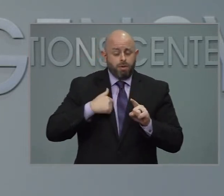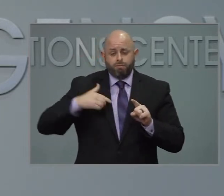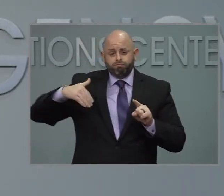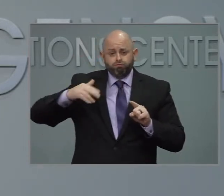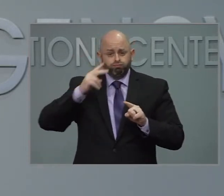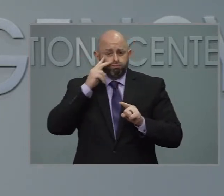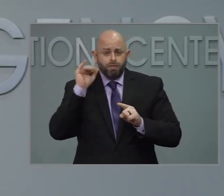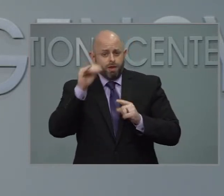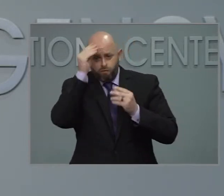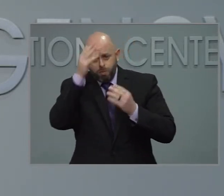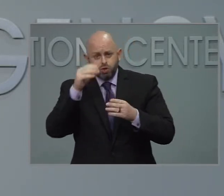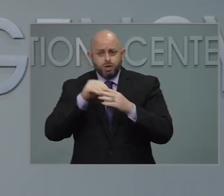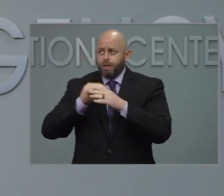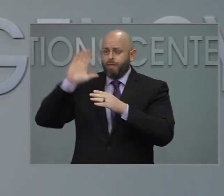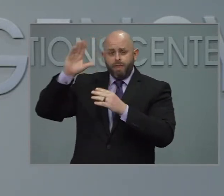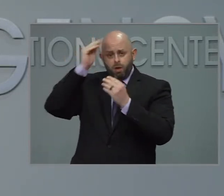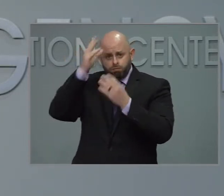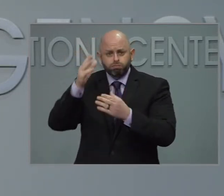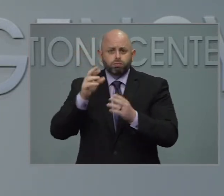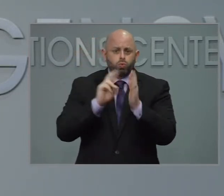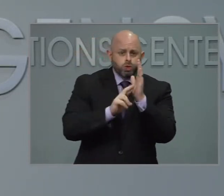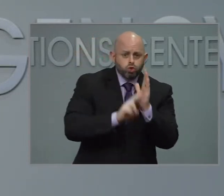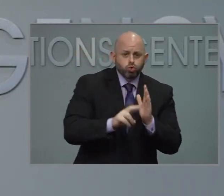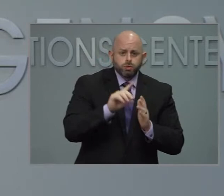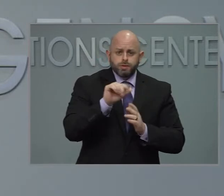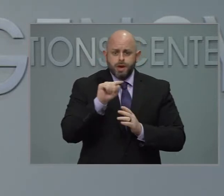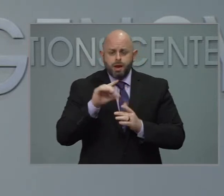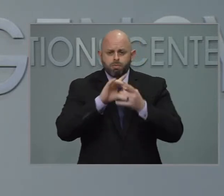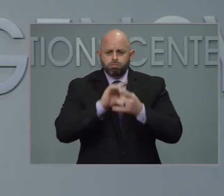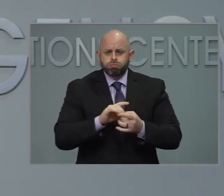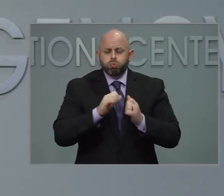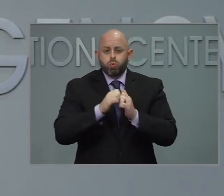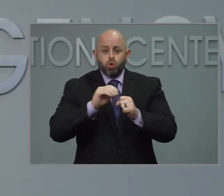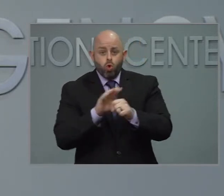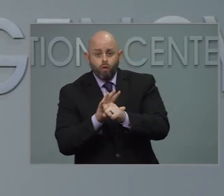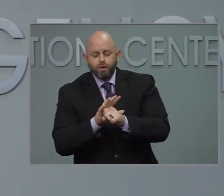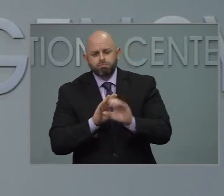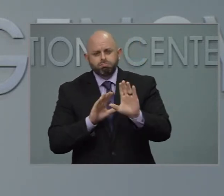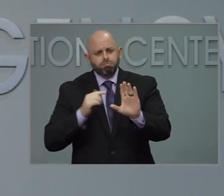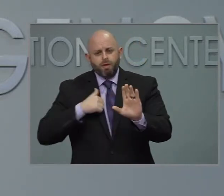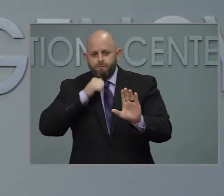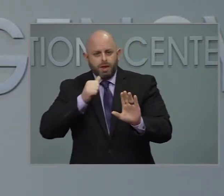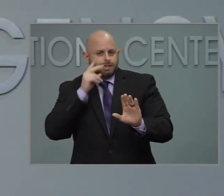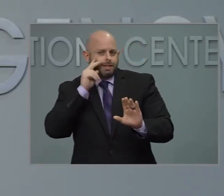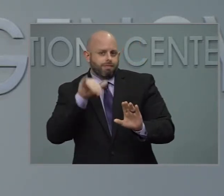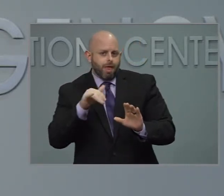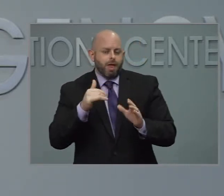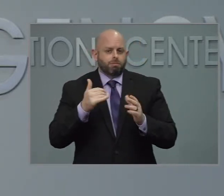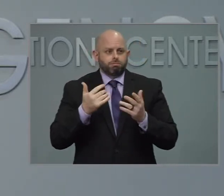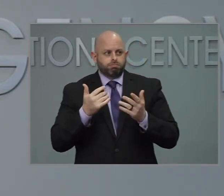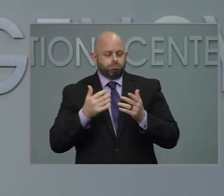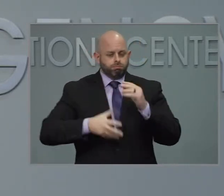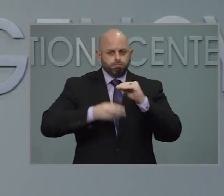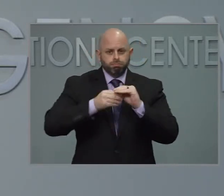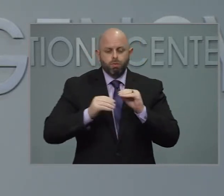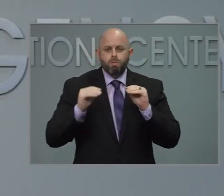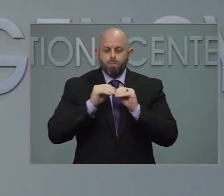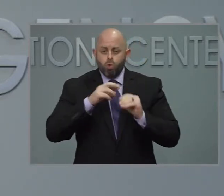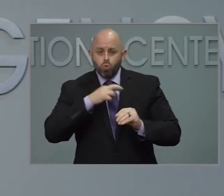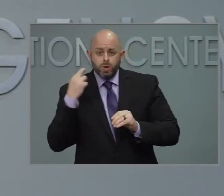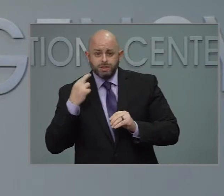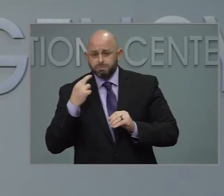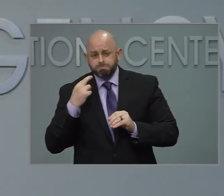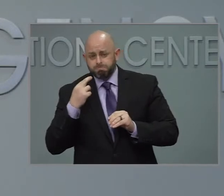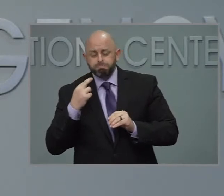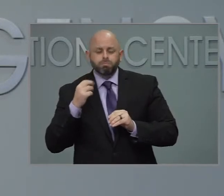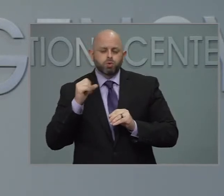that in the research and the data in terms of putting that being a risk factor that would have worse outcomes for someone